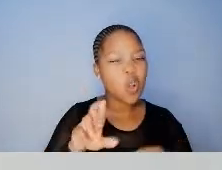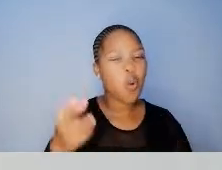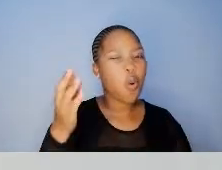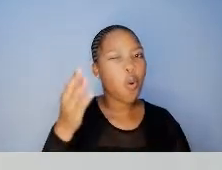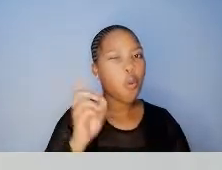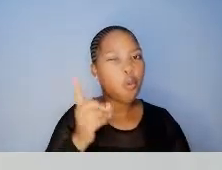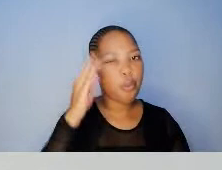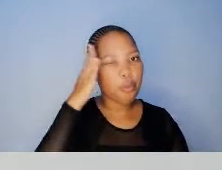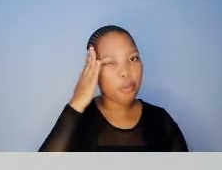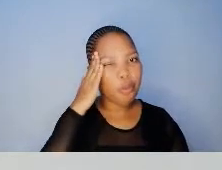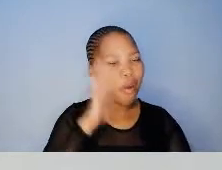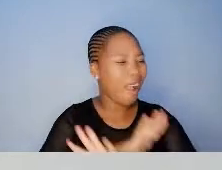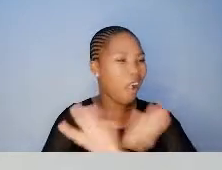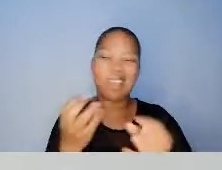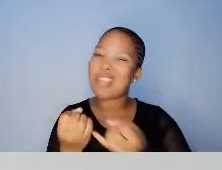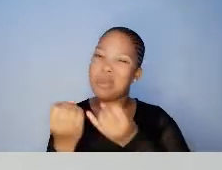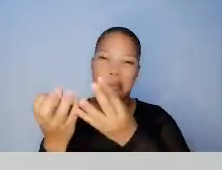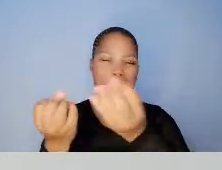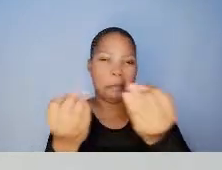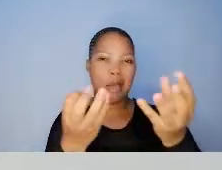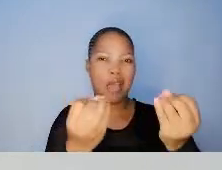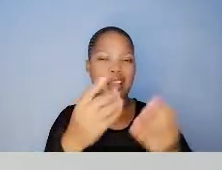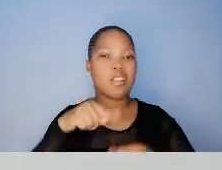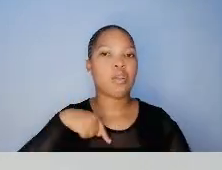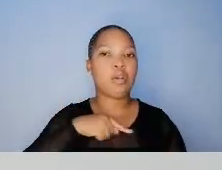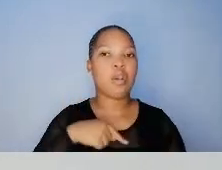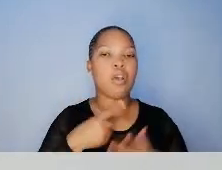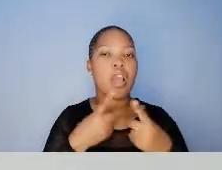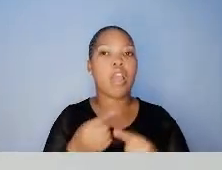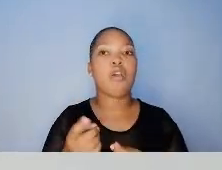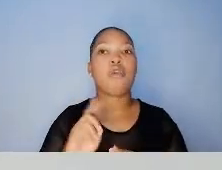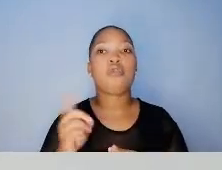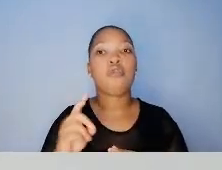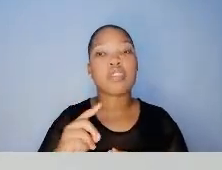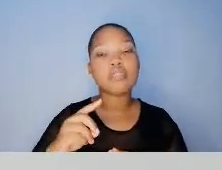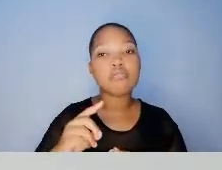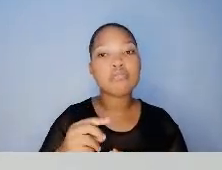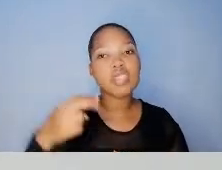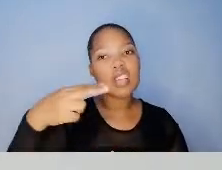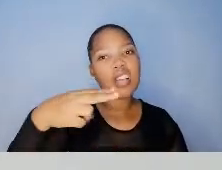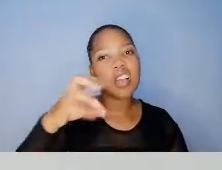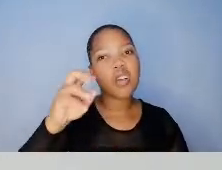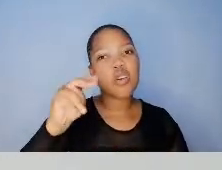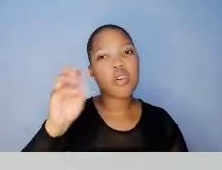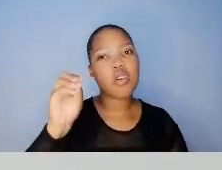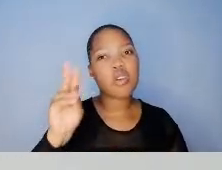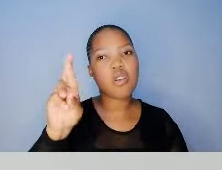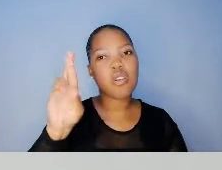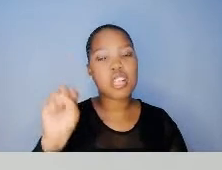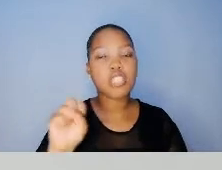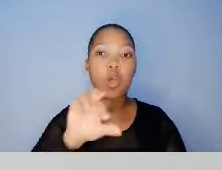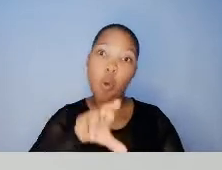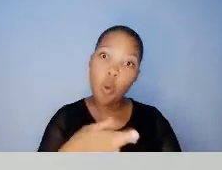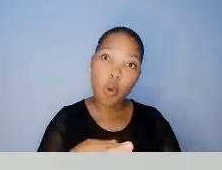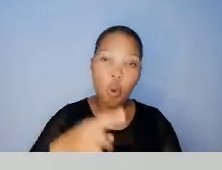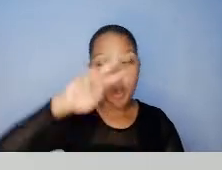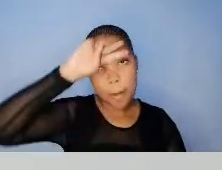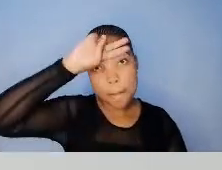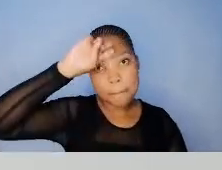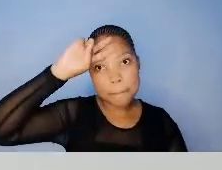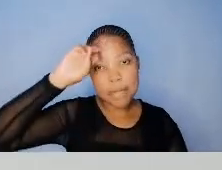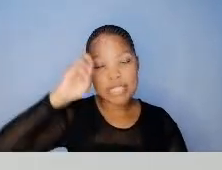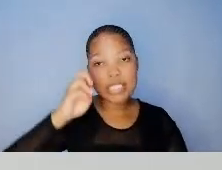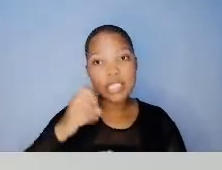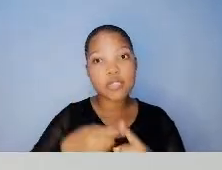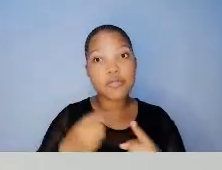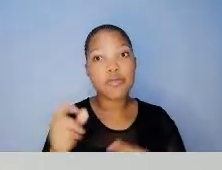it's not a lot of us that have honors degree or master's degree in Lesotho Sign Language, let